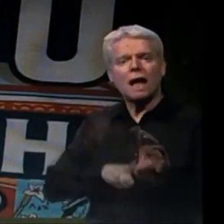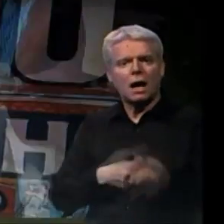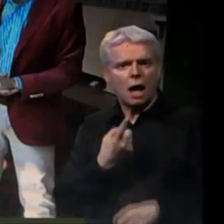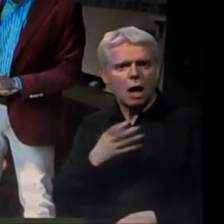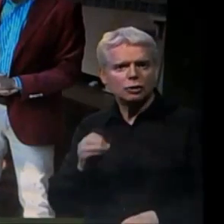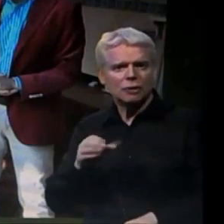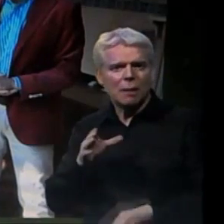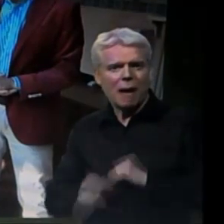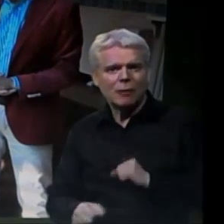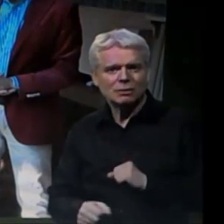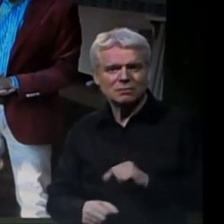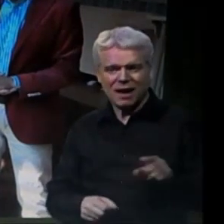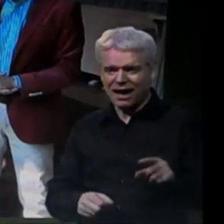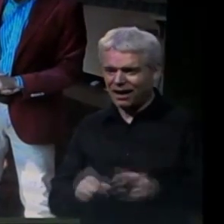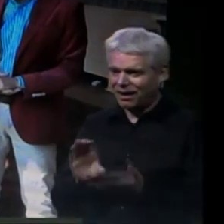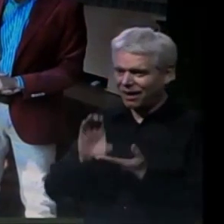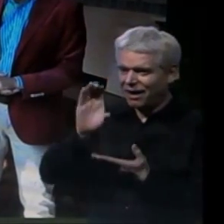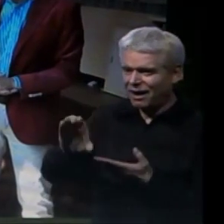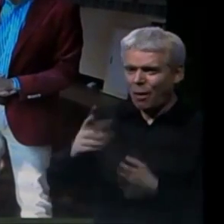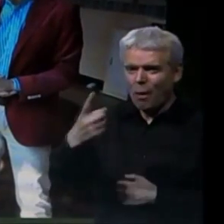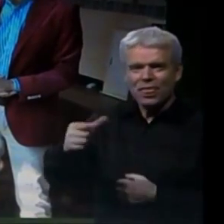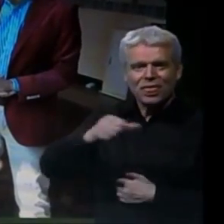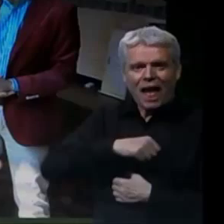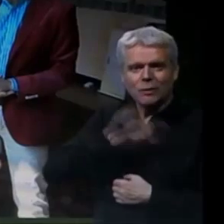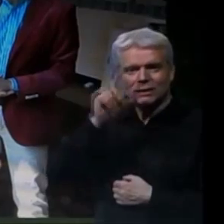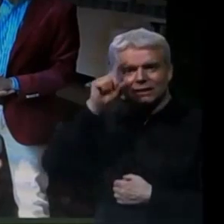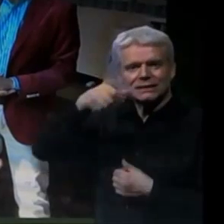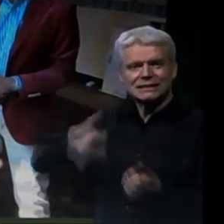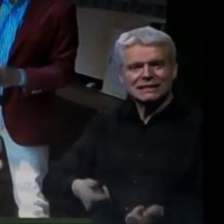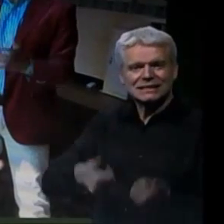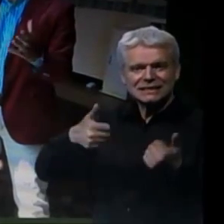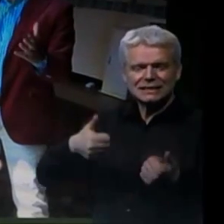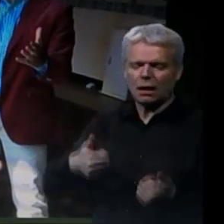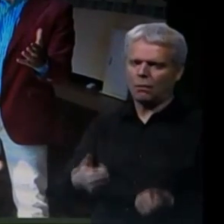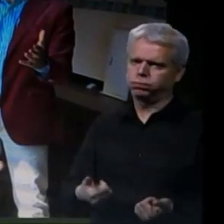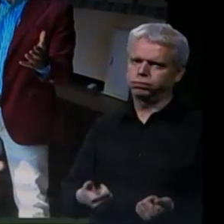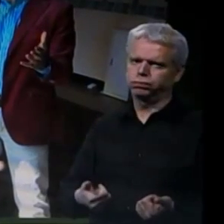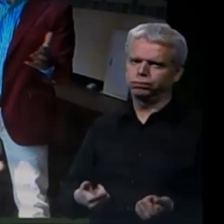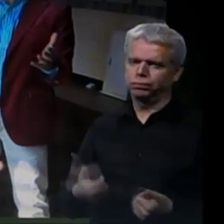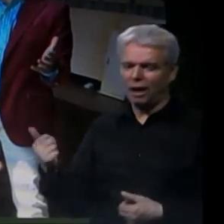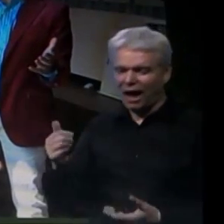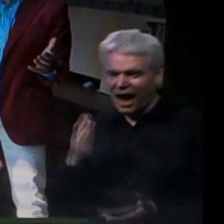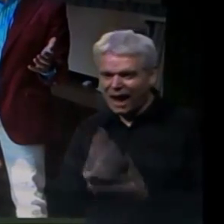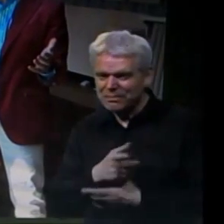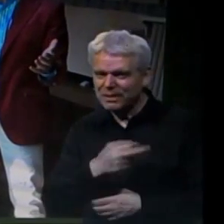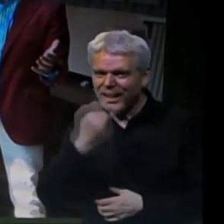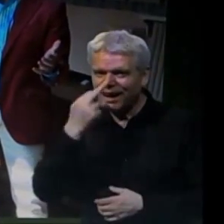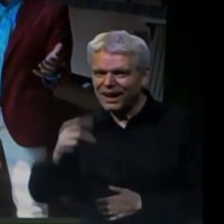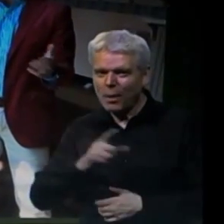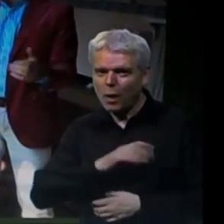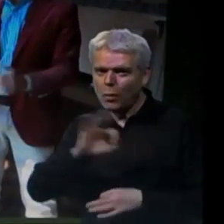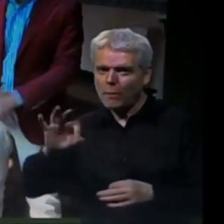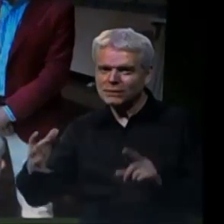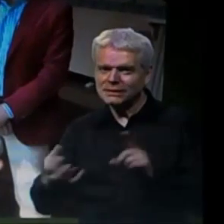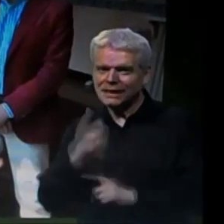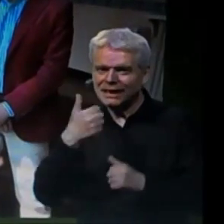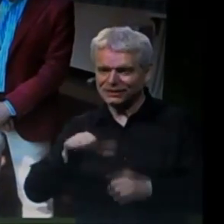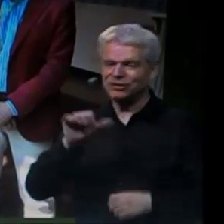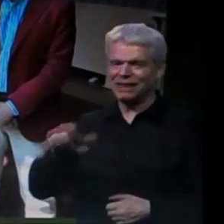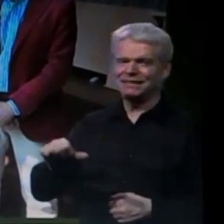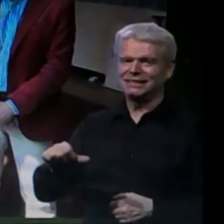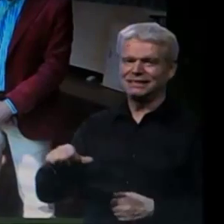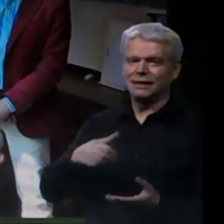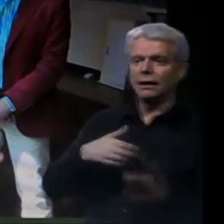Nobody ever successfully claimed that £1,000. This was an advertising gimmick. Of course,